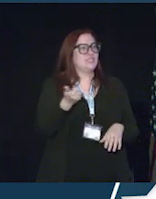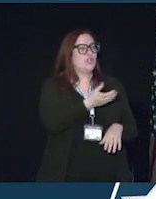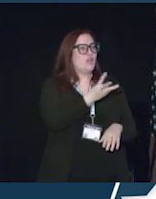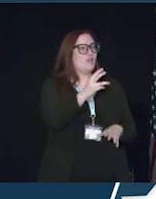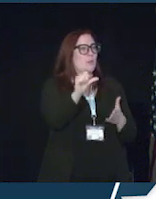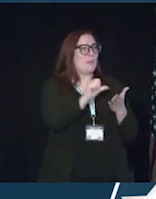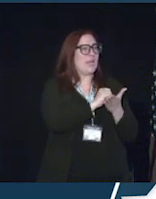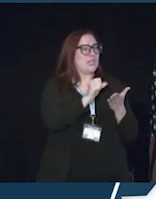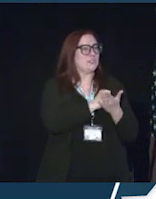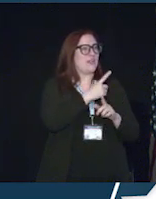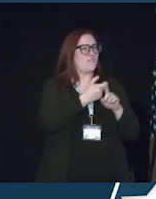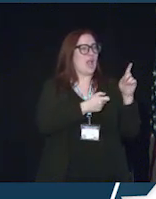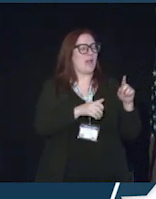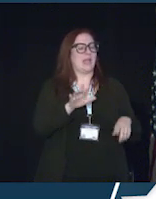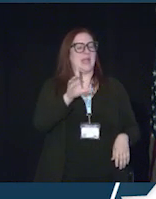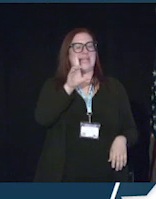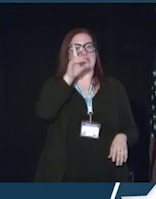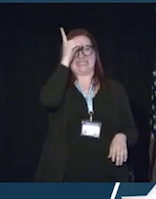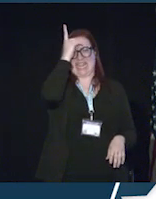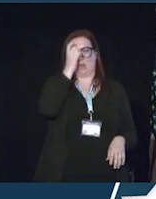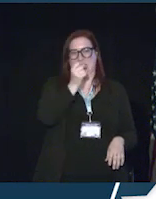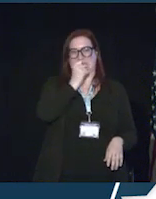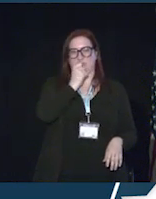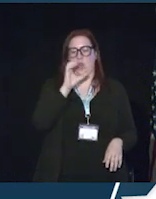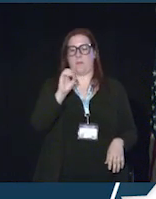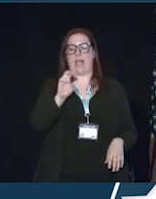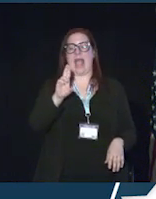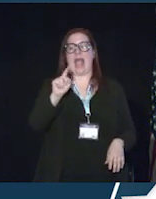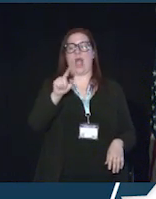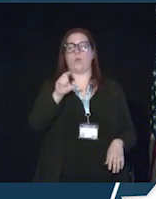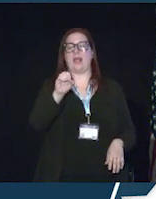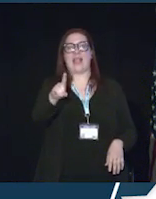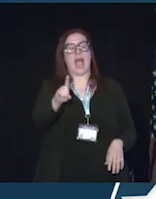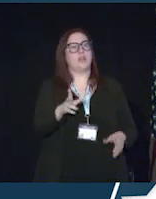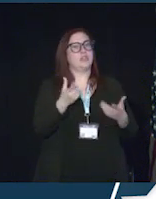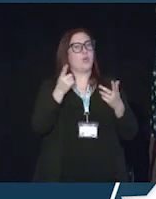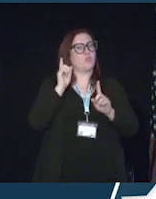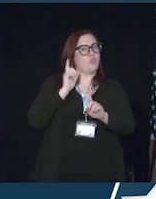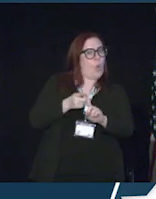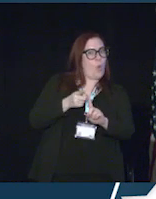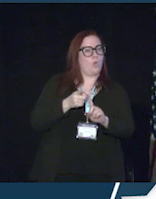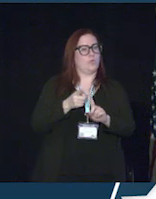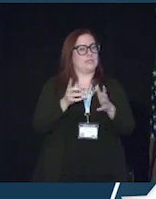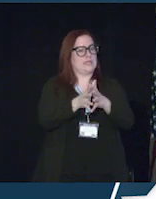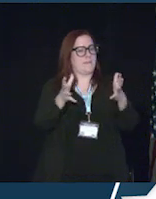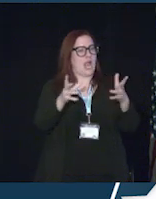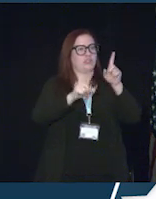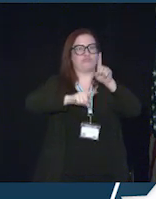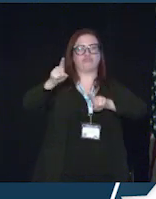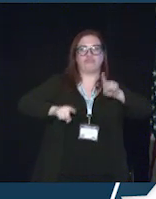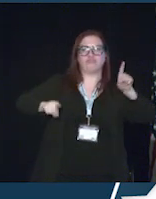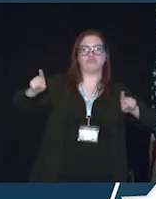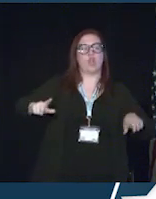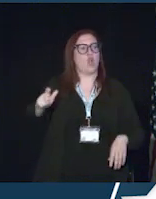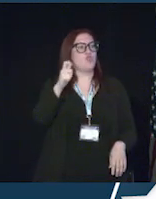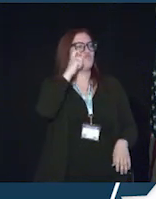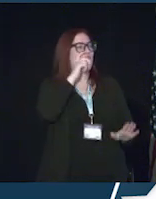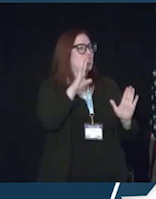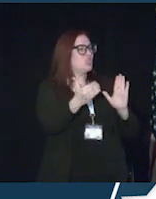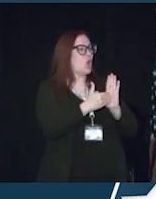Syndrome Out Loud. We were trying for as much diversity as possible. Racial diversity, ethnic